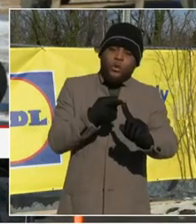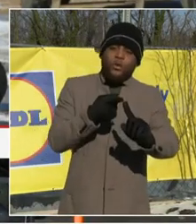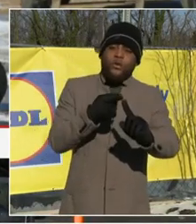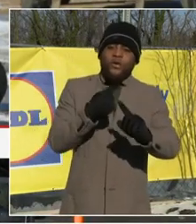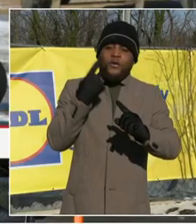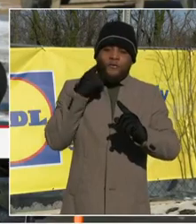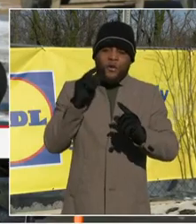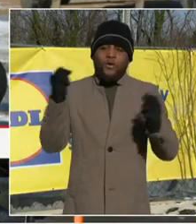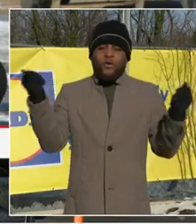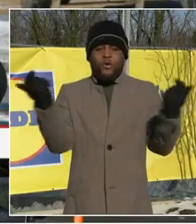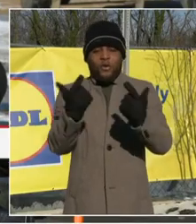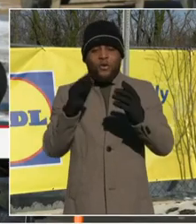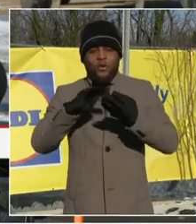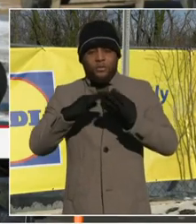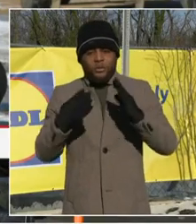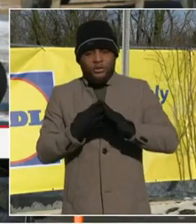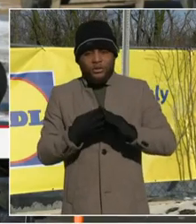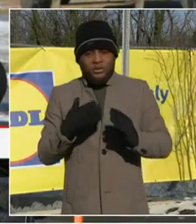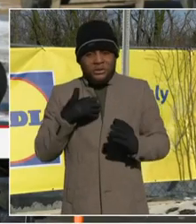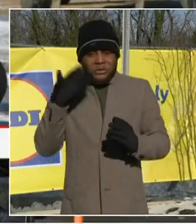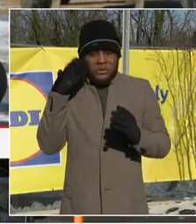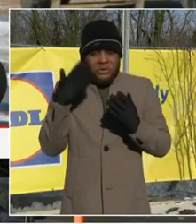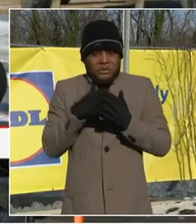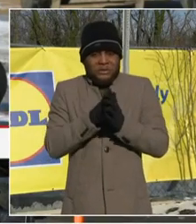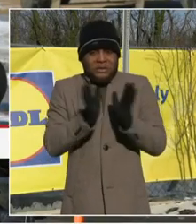So it's kind of a generic answer, but it's really the truth.